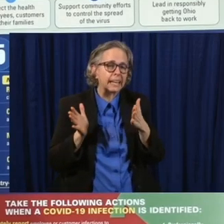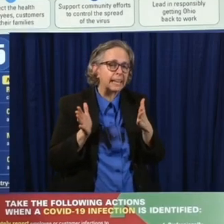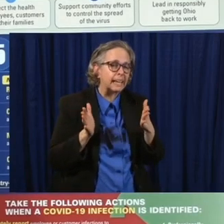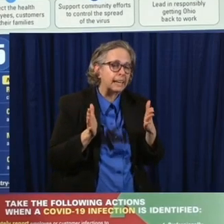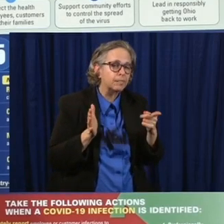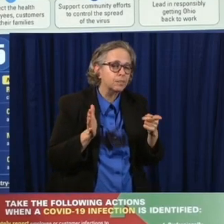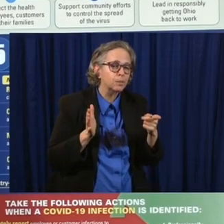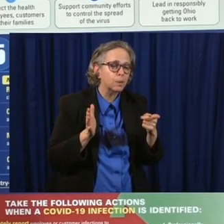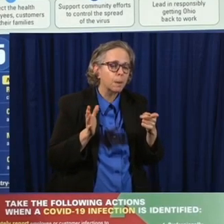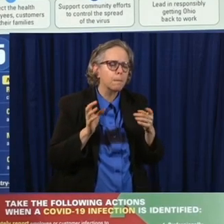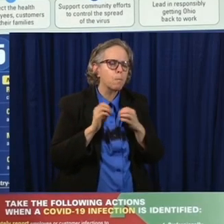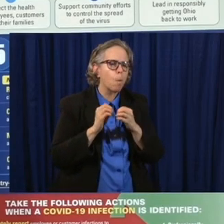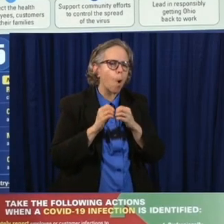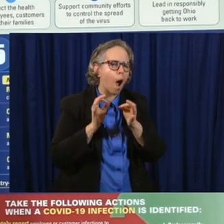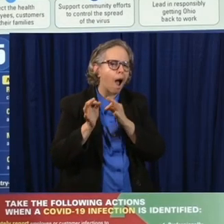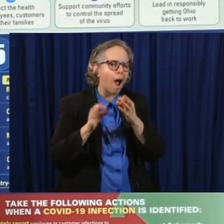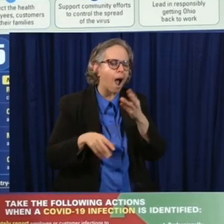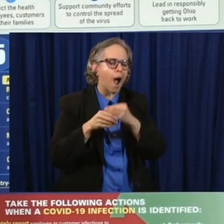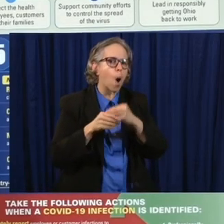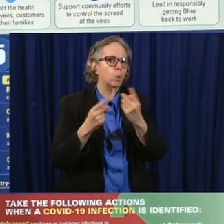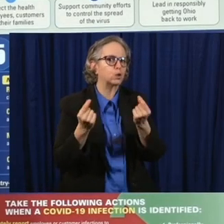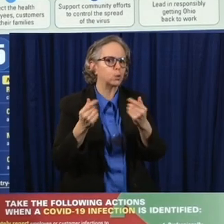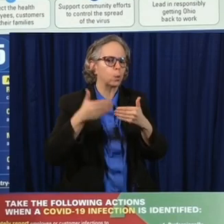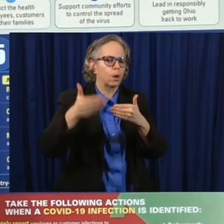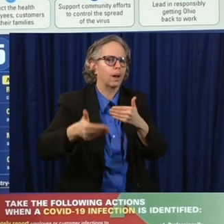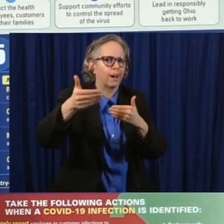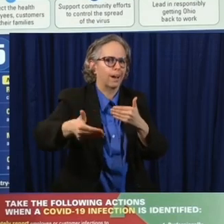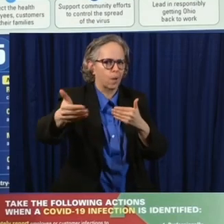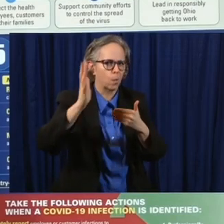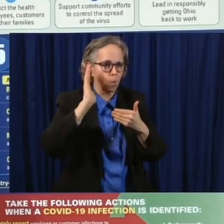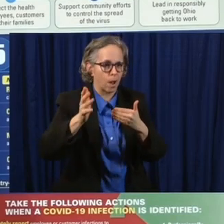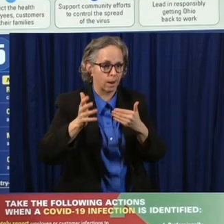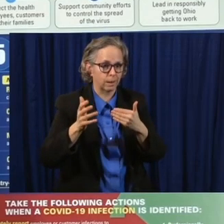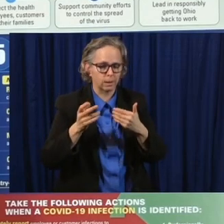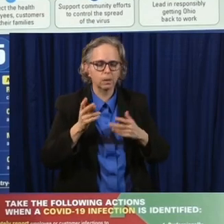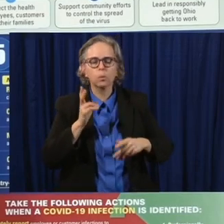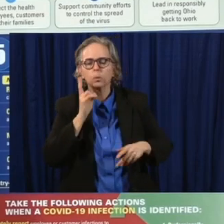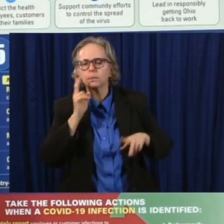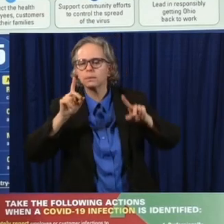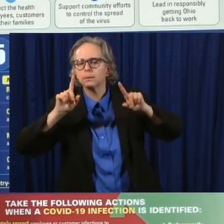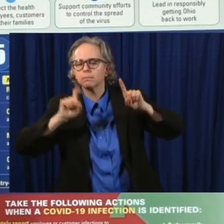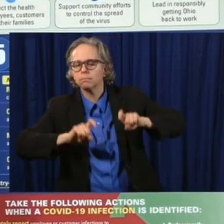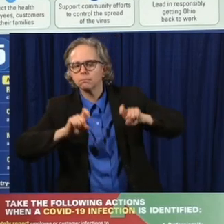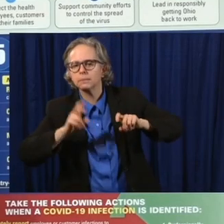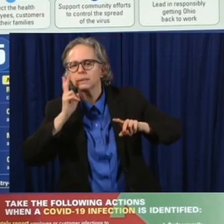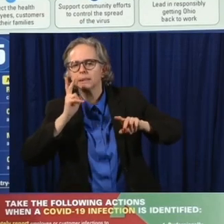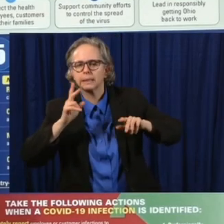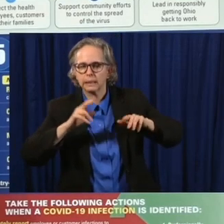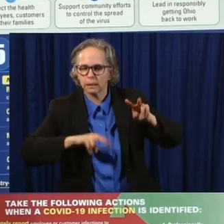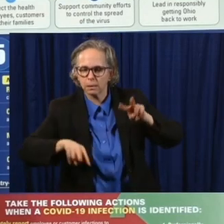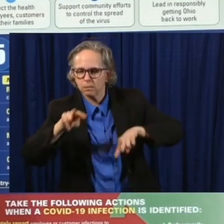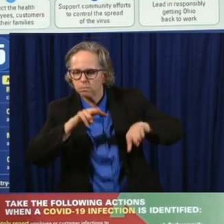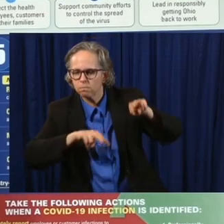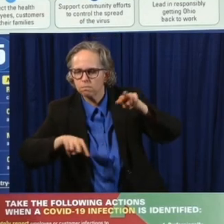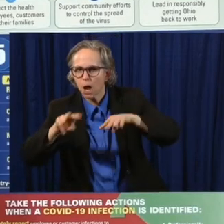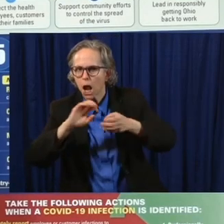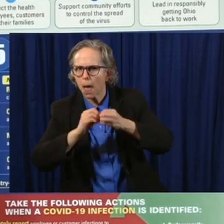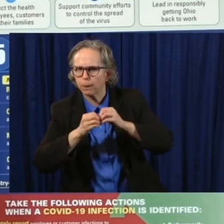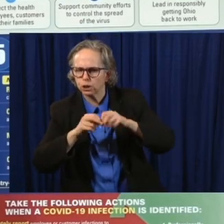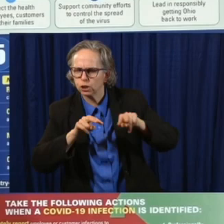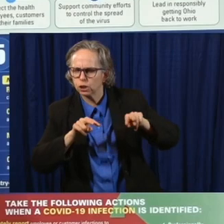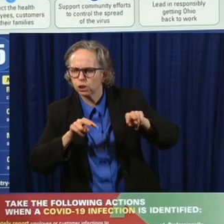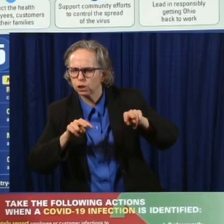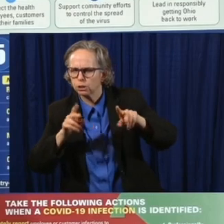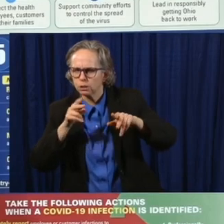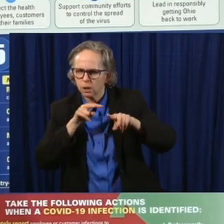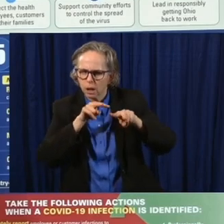to do. We need to see how this works. We need to monitor the numbers. We need to